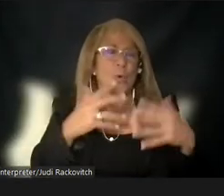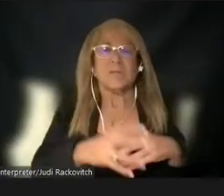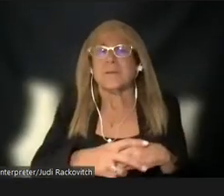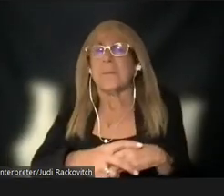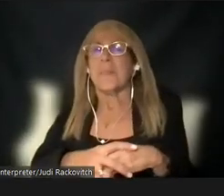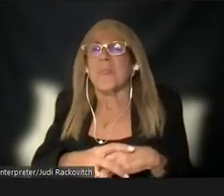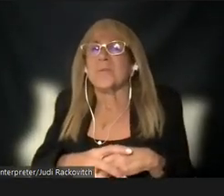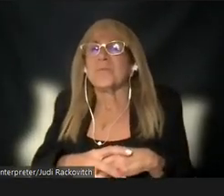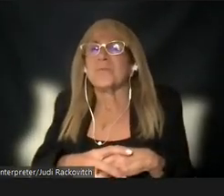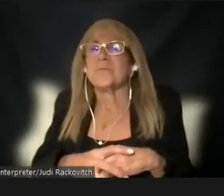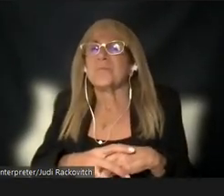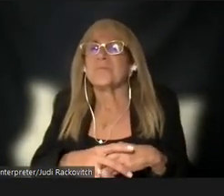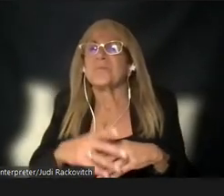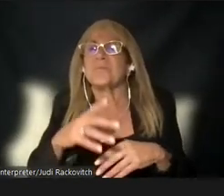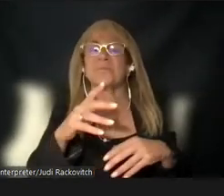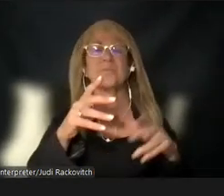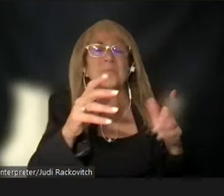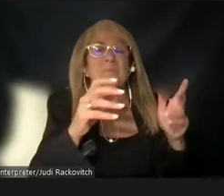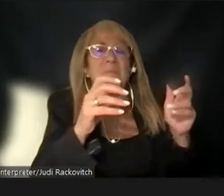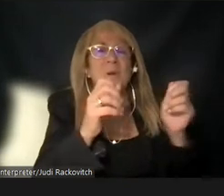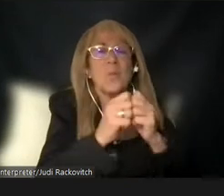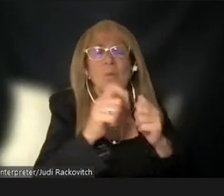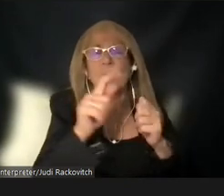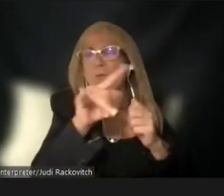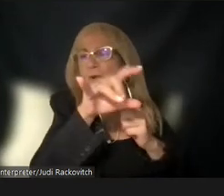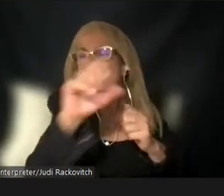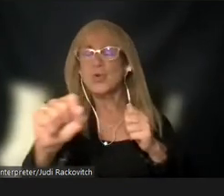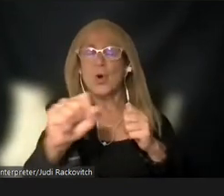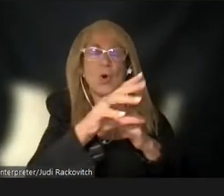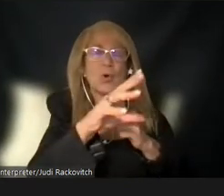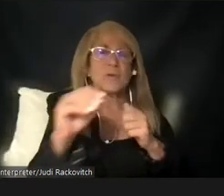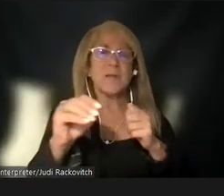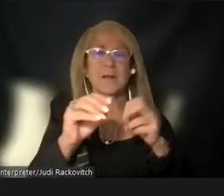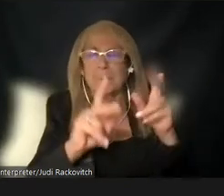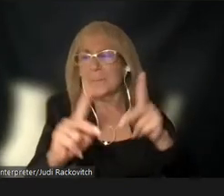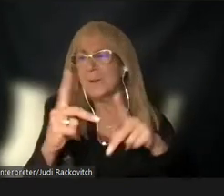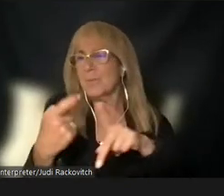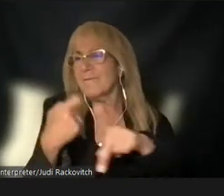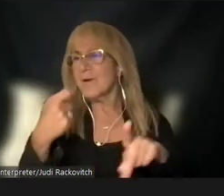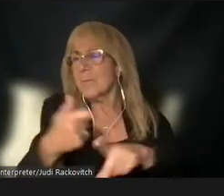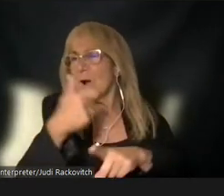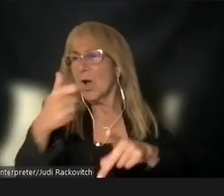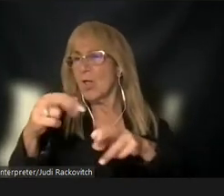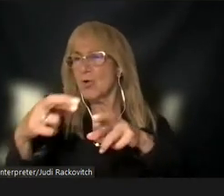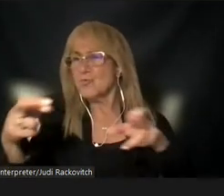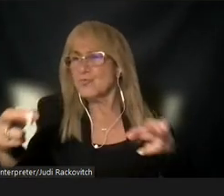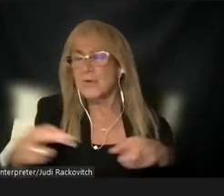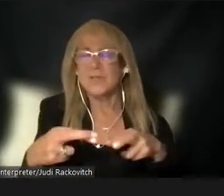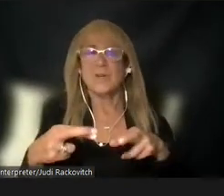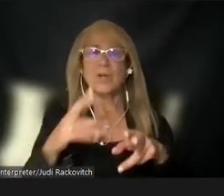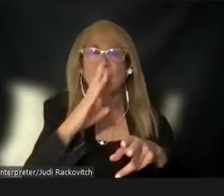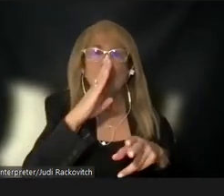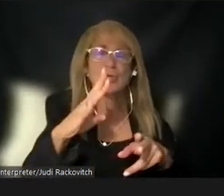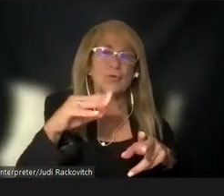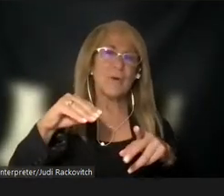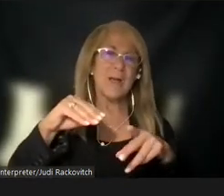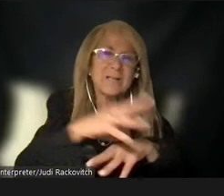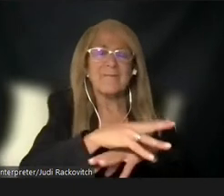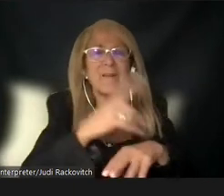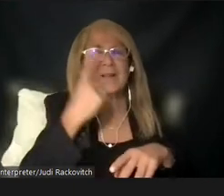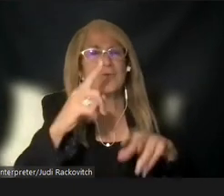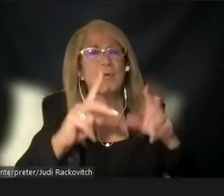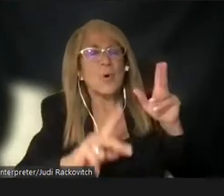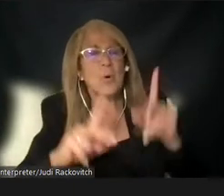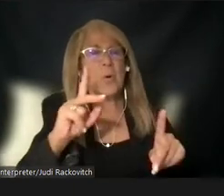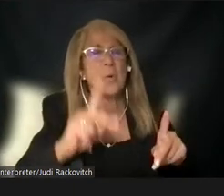respect to tolls on low-income drivers coming to the Manhattan Central Business District from throughout the region, a direct effect of the project on residents of the Manhattan Central Business